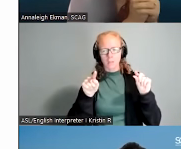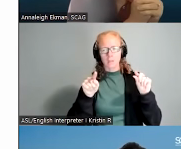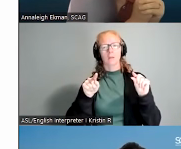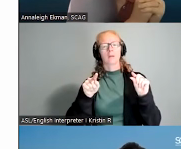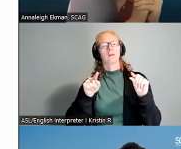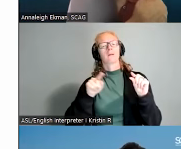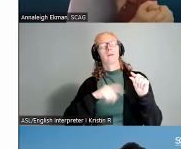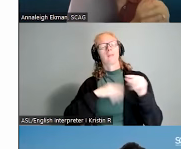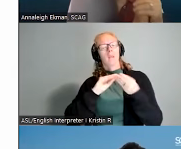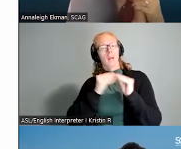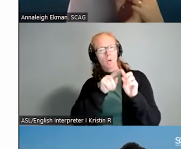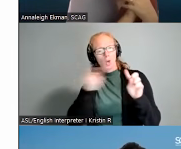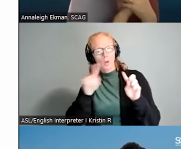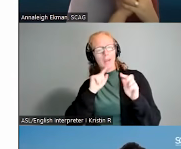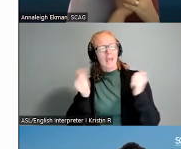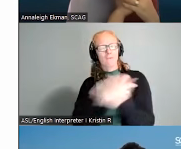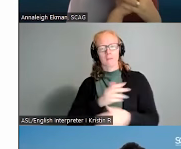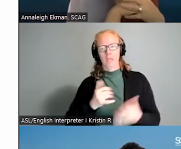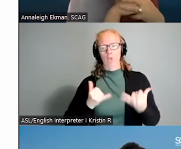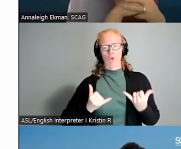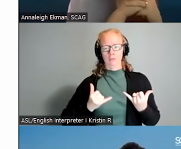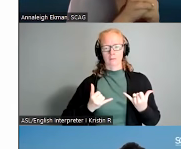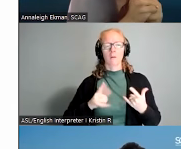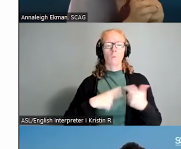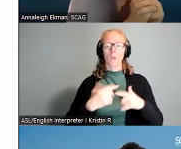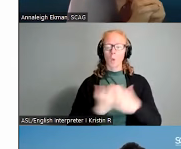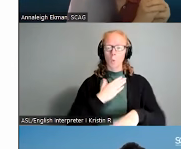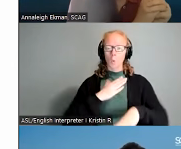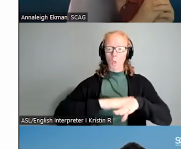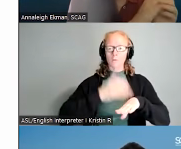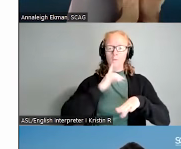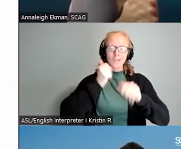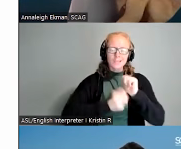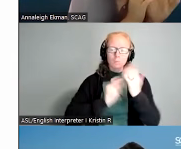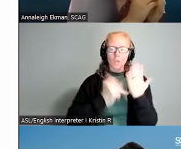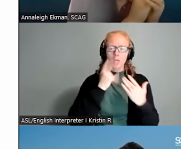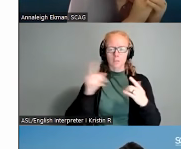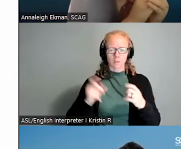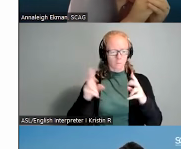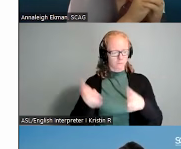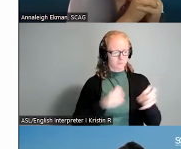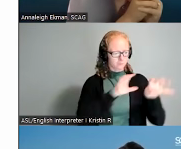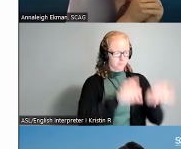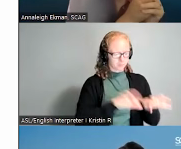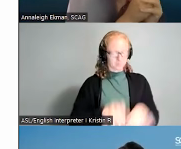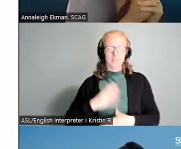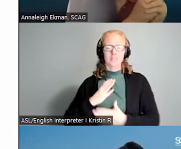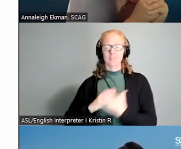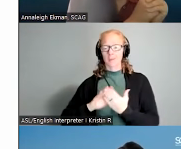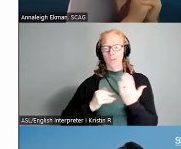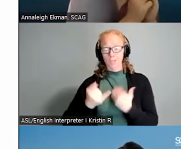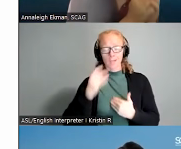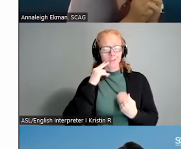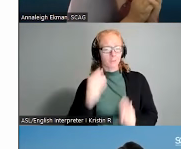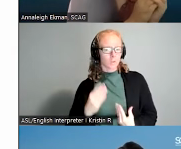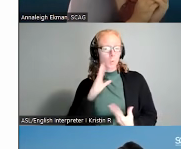clearinghouse number up to date every time we receive a new notice for each project. because we understand some of the project